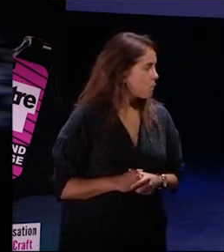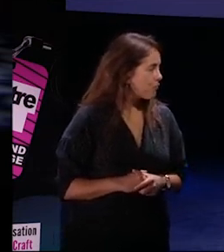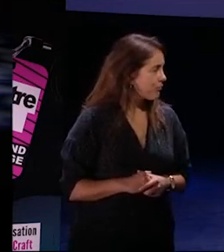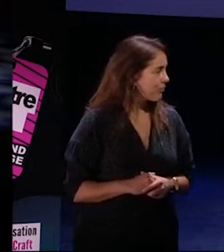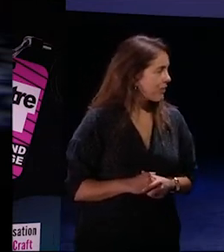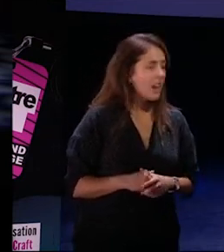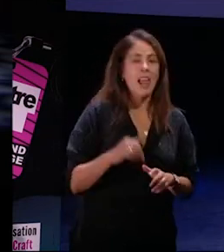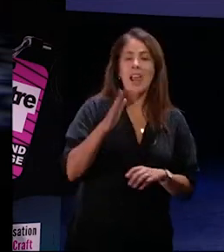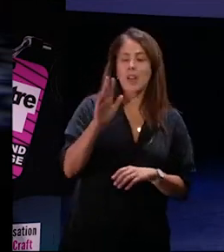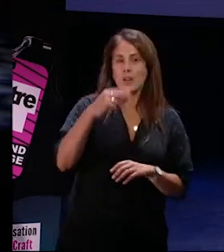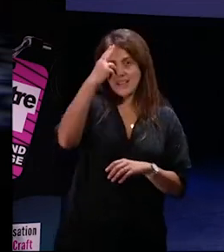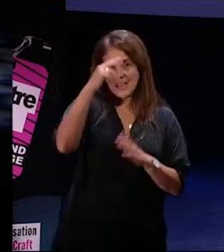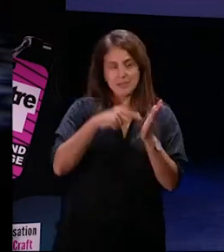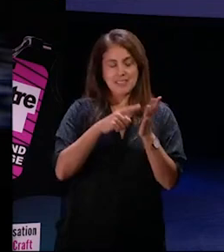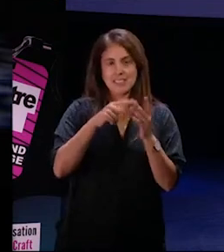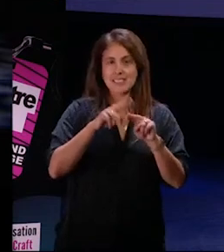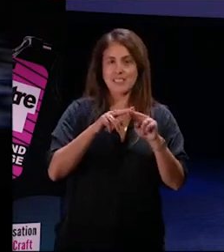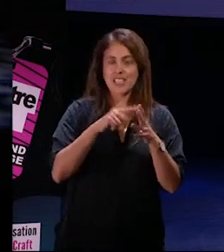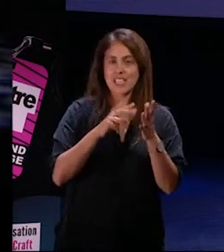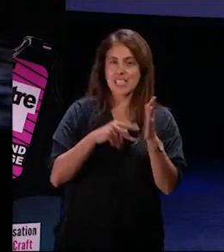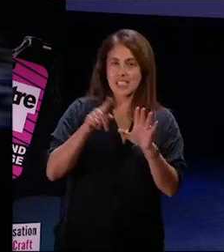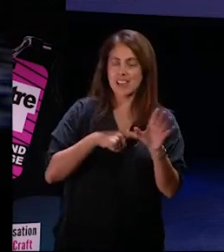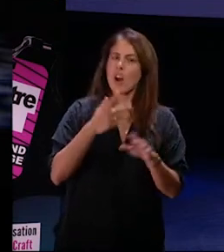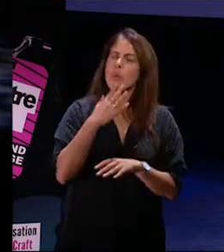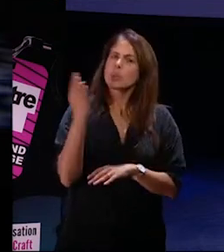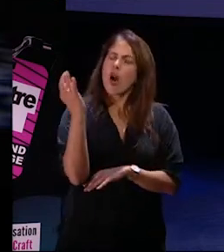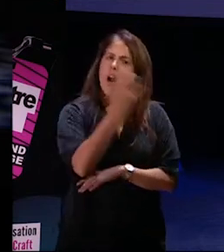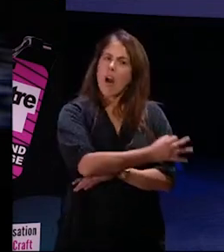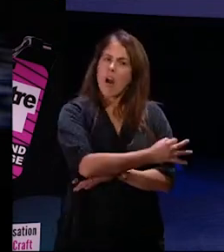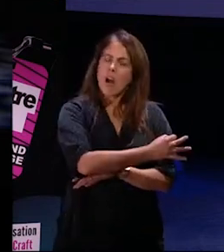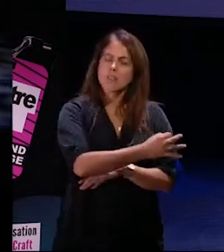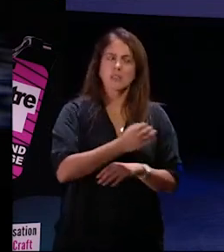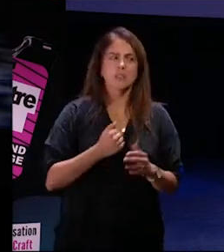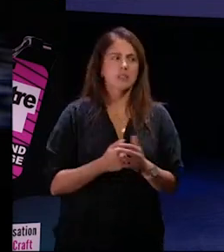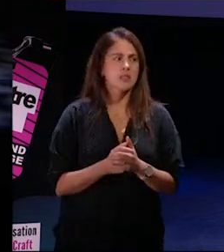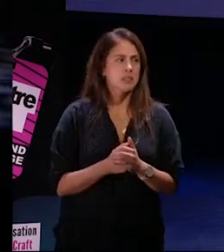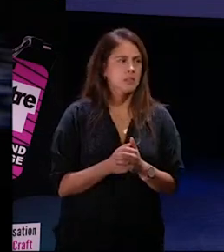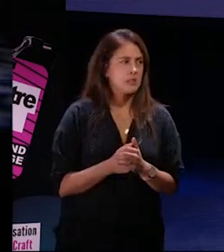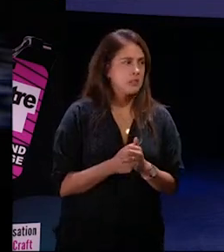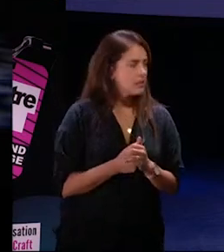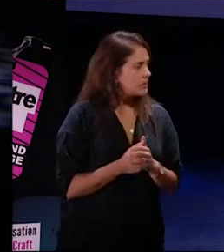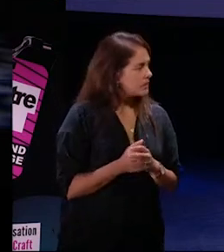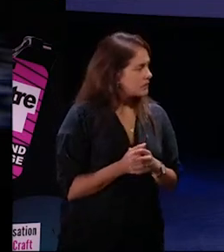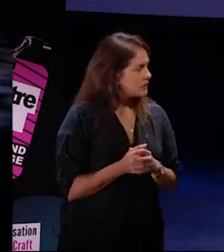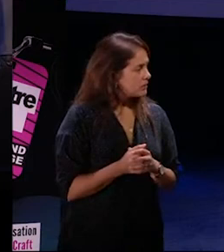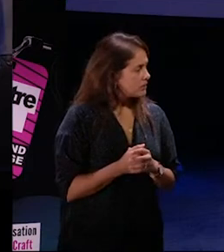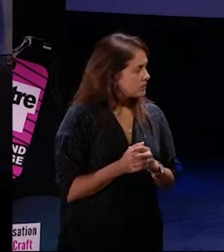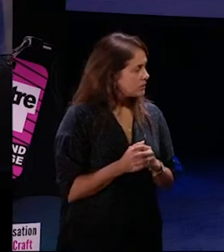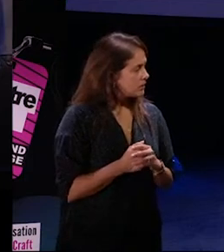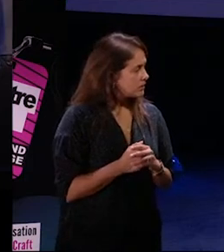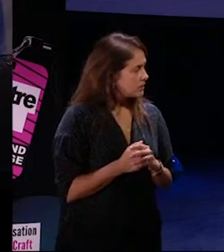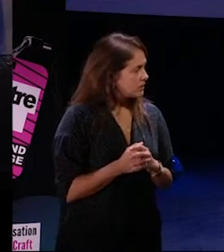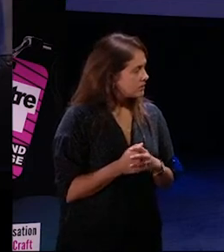Hello, I'm Tiffany. I just want to ask a bit about, can you shed a bit light on budgeting? Because